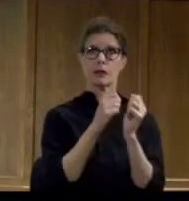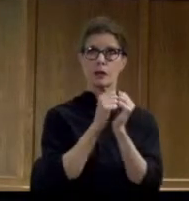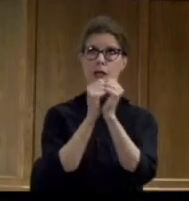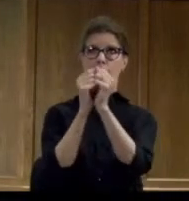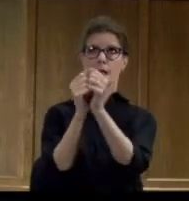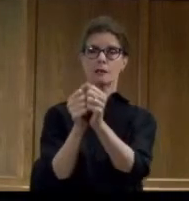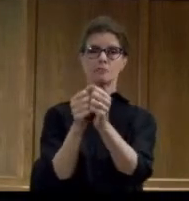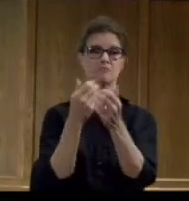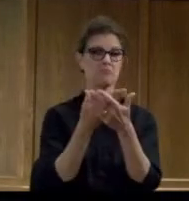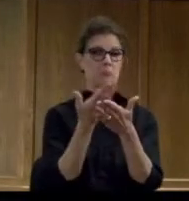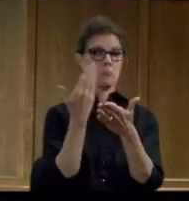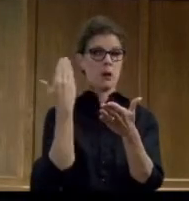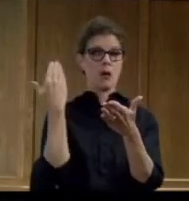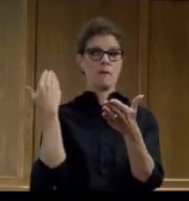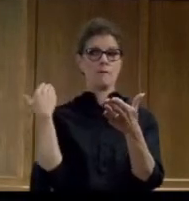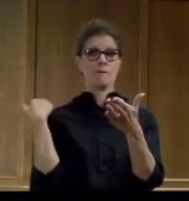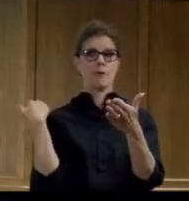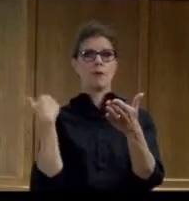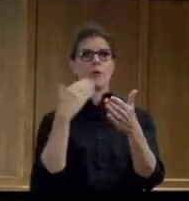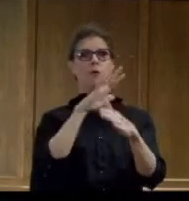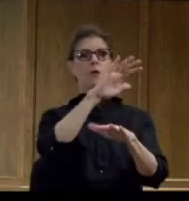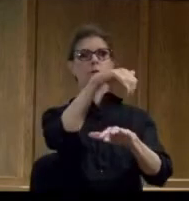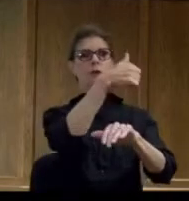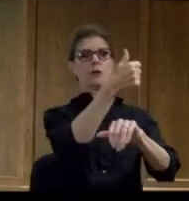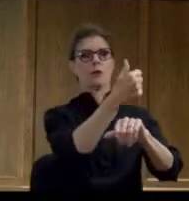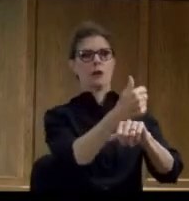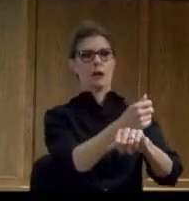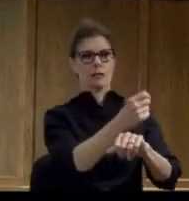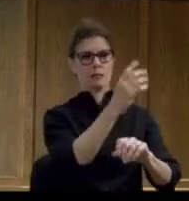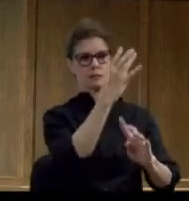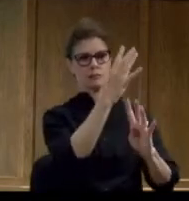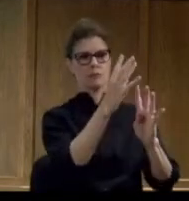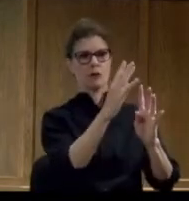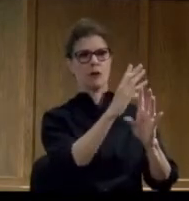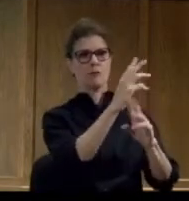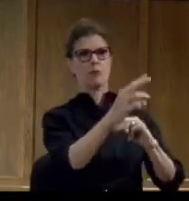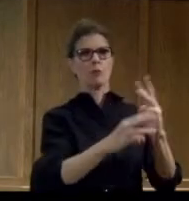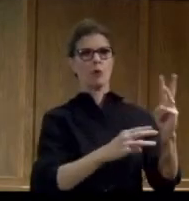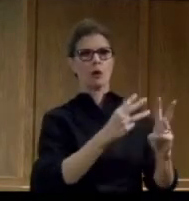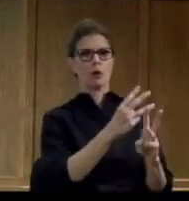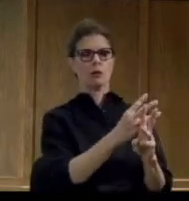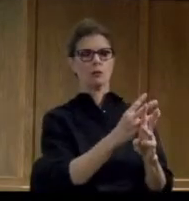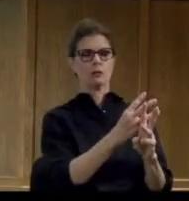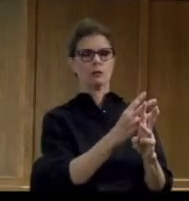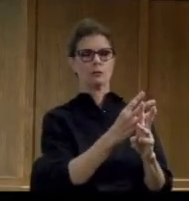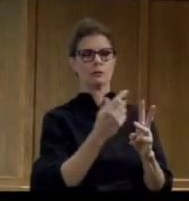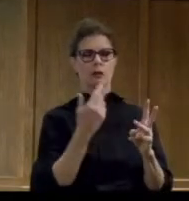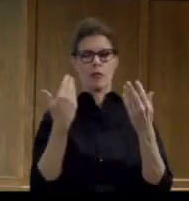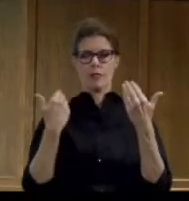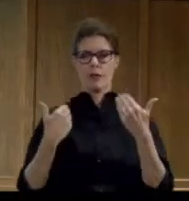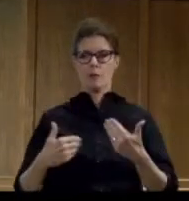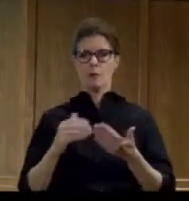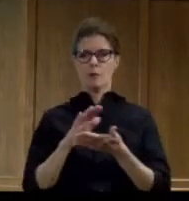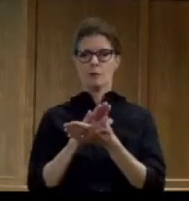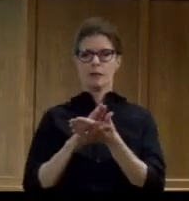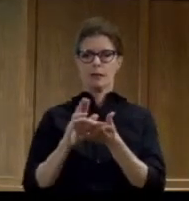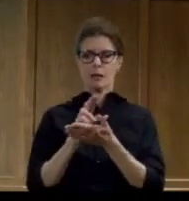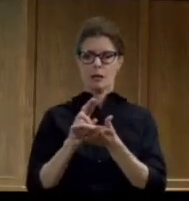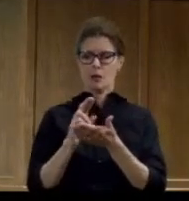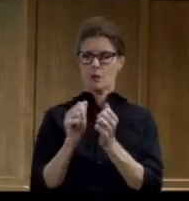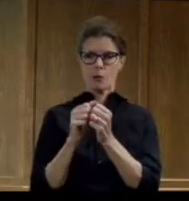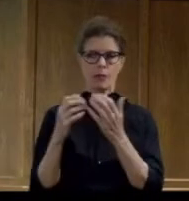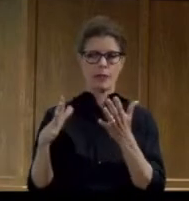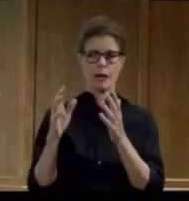before the creation of the world to be holy and blameless in His sight. In love,